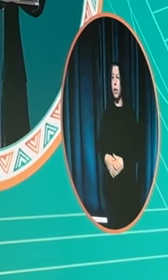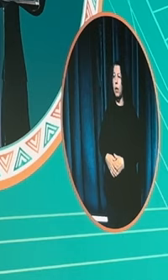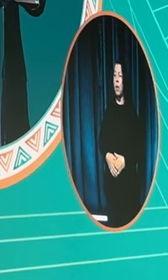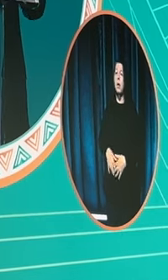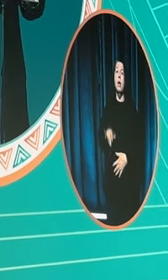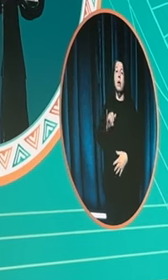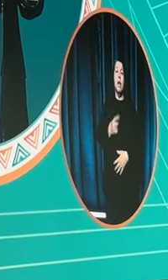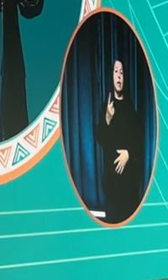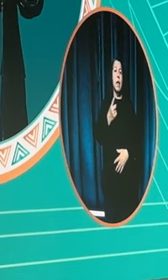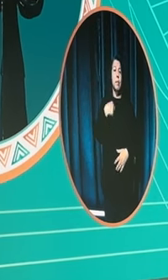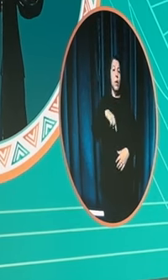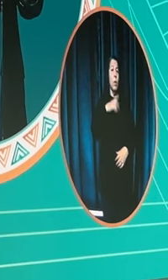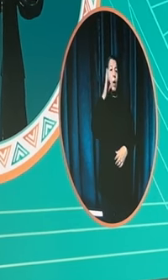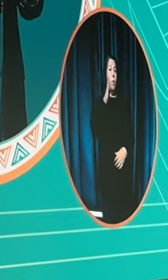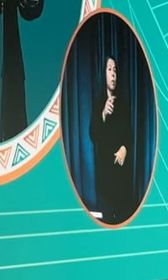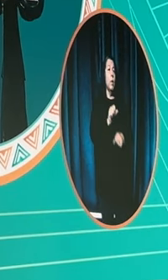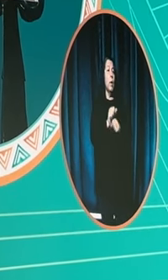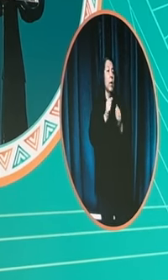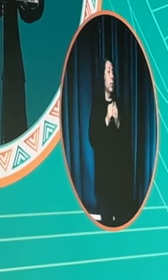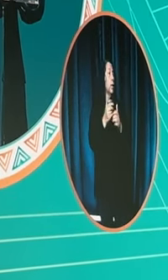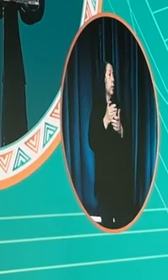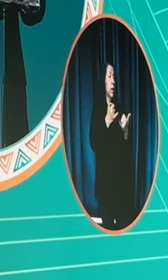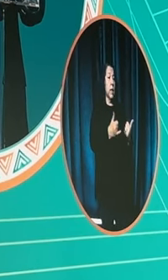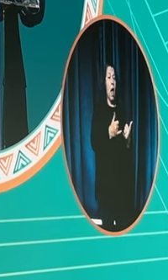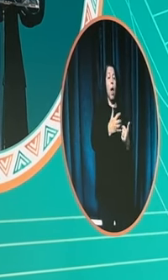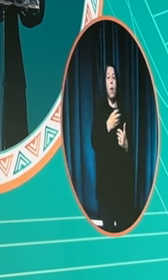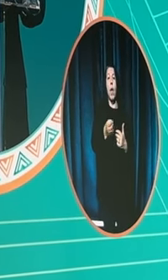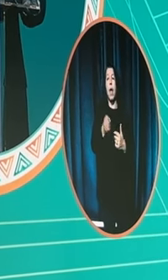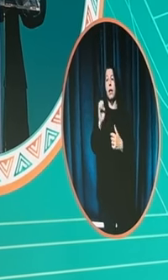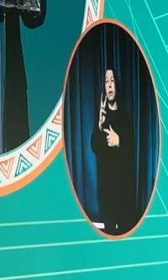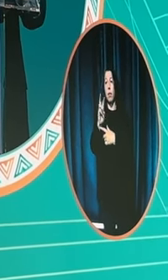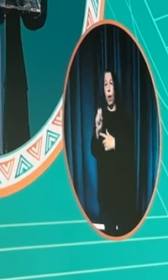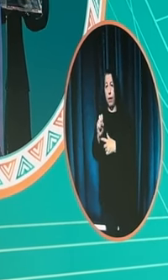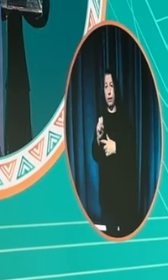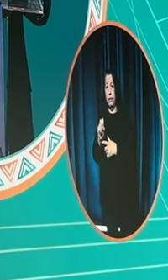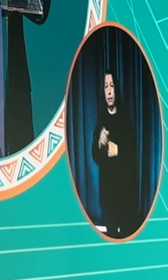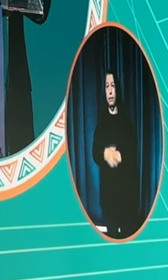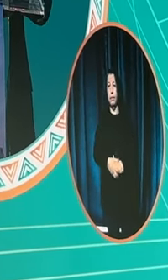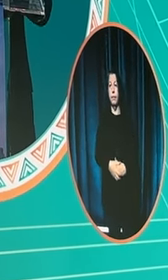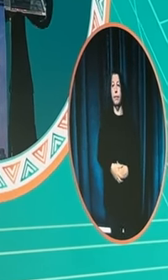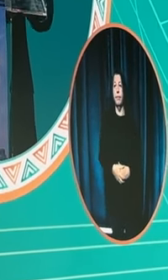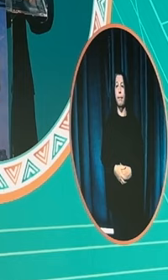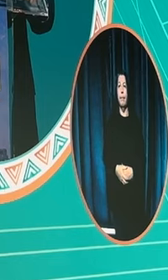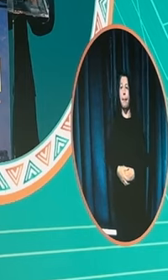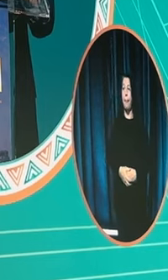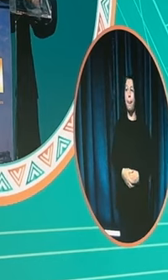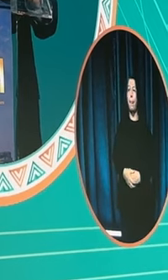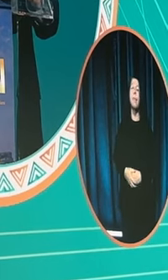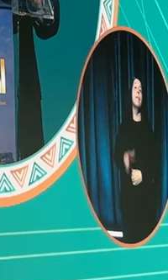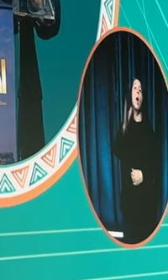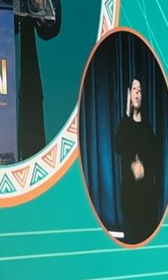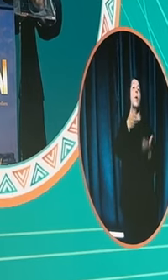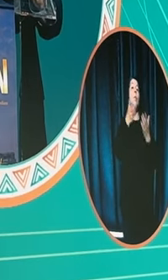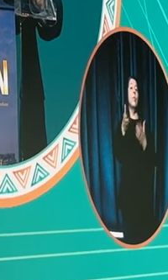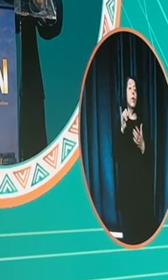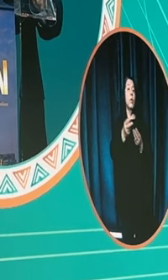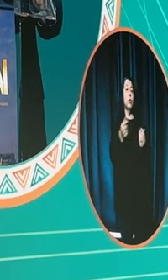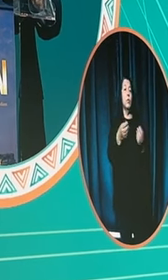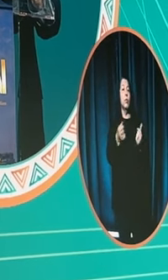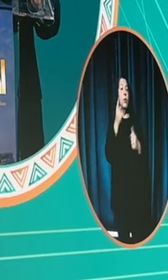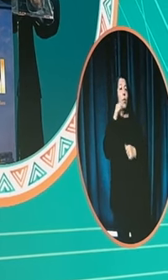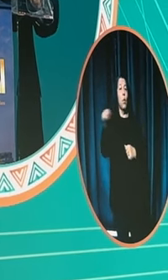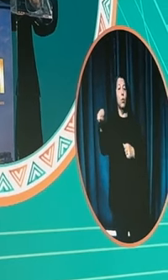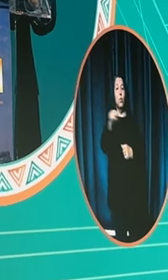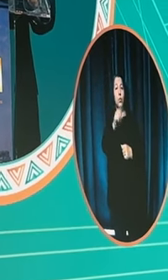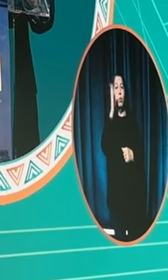that's something we will be working on between now and Executive Council winter session. And we will bring those solutions to you